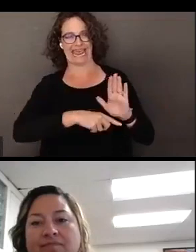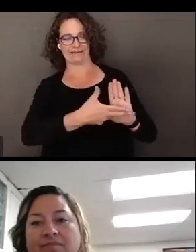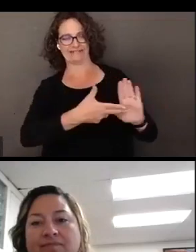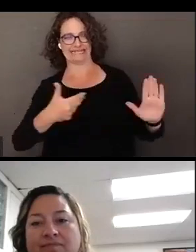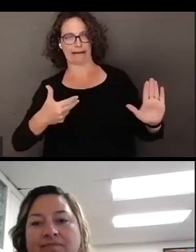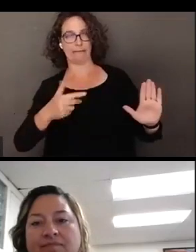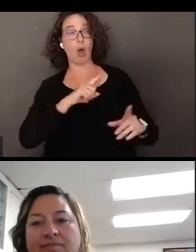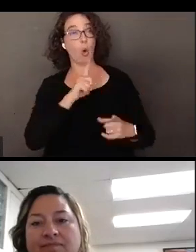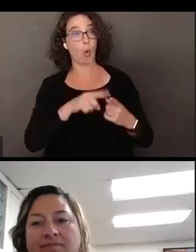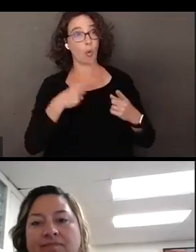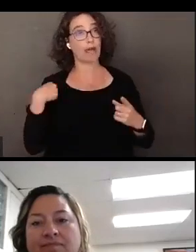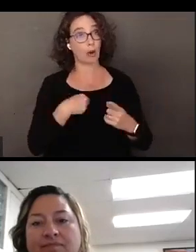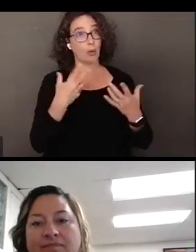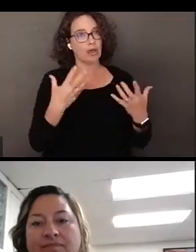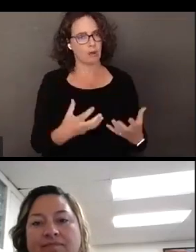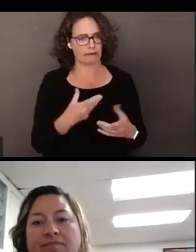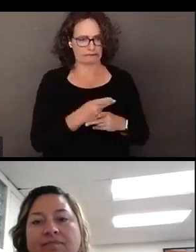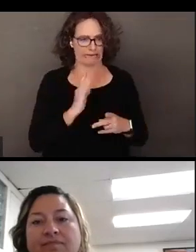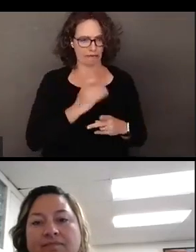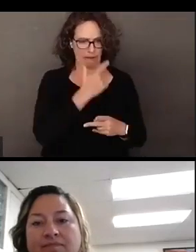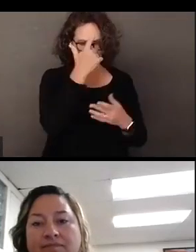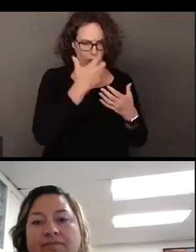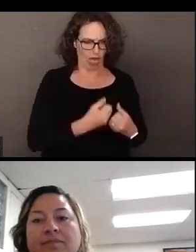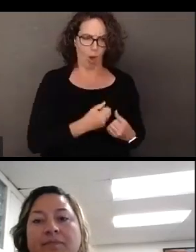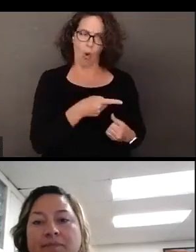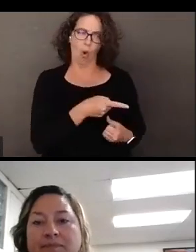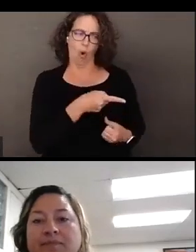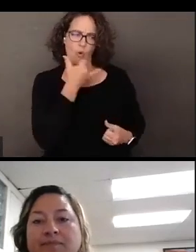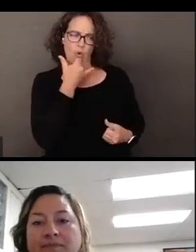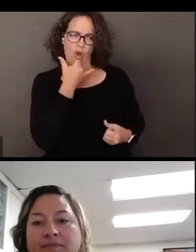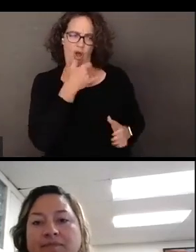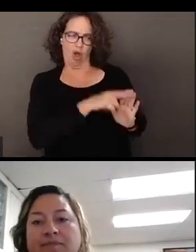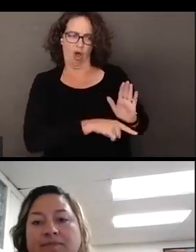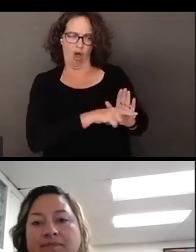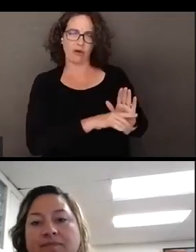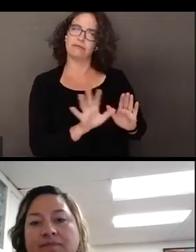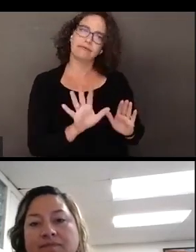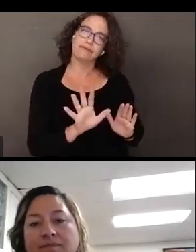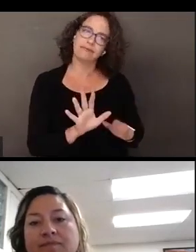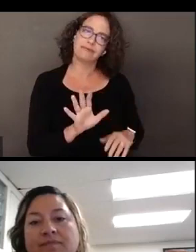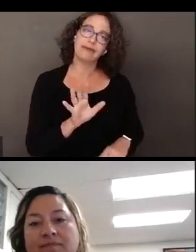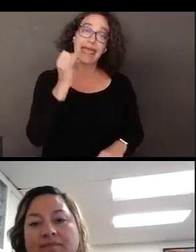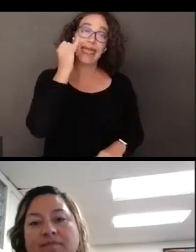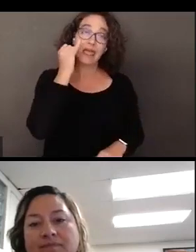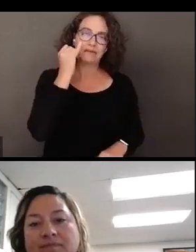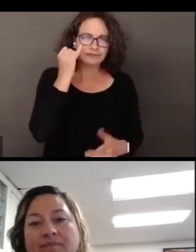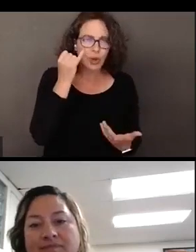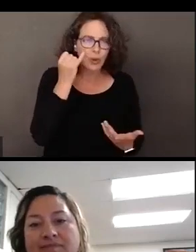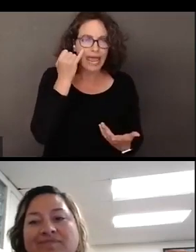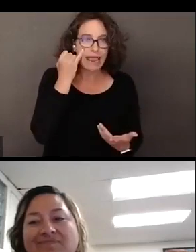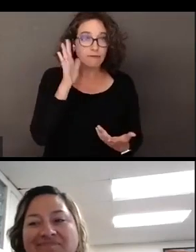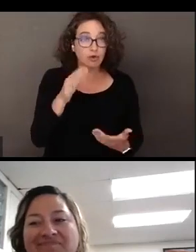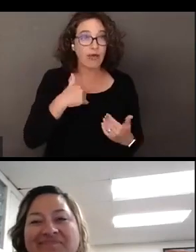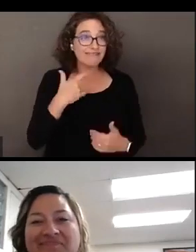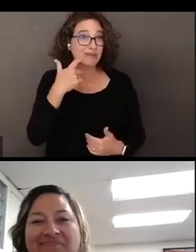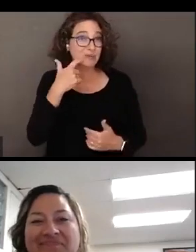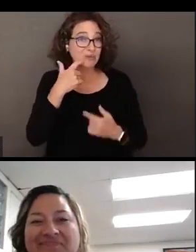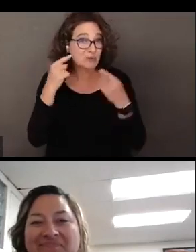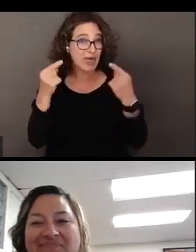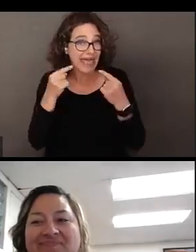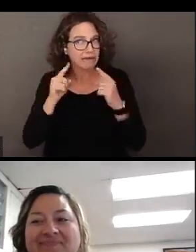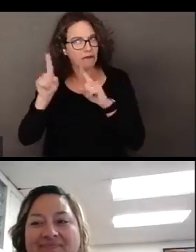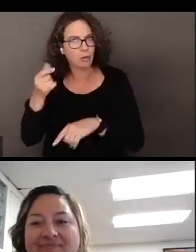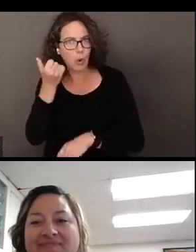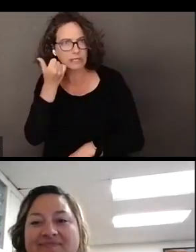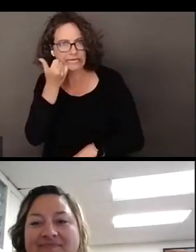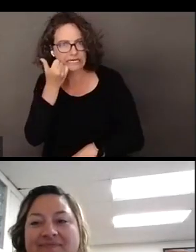our mental health, there's something wrong with us. So our messaging is like, if you have a toothache, you go to the dentist. If something